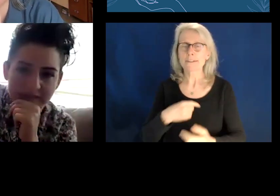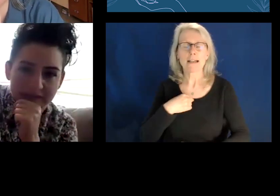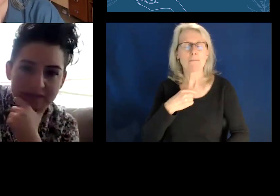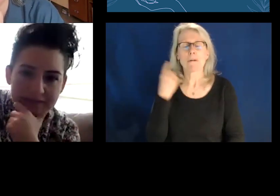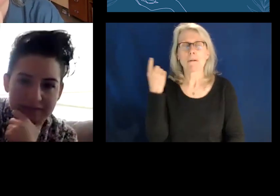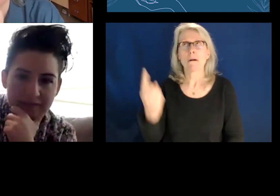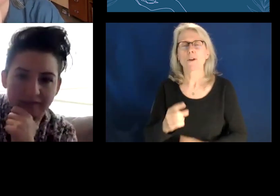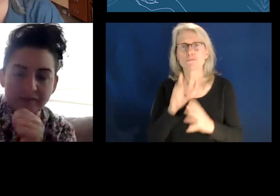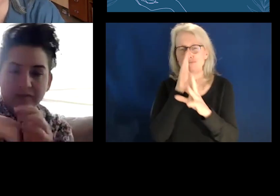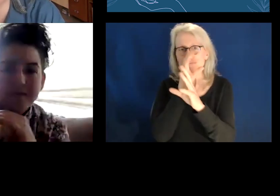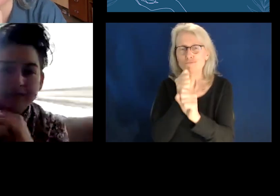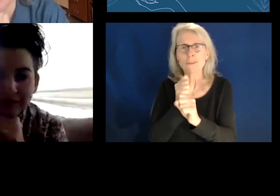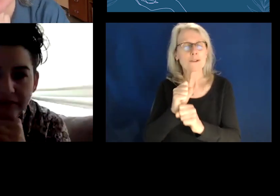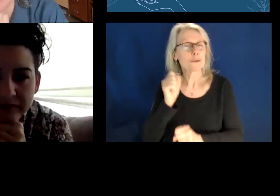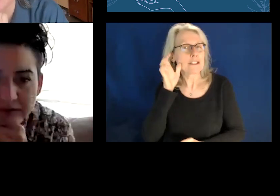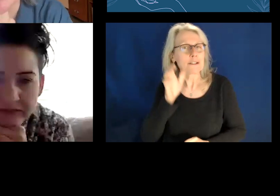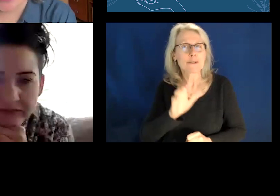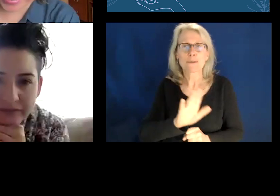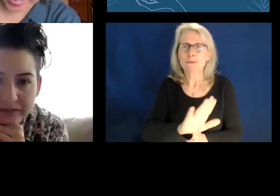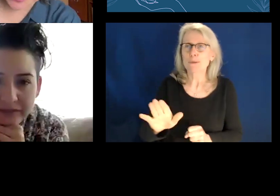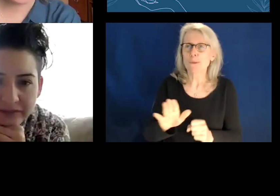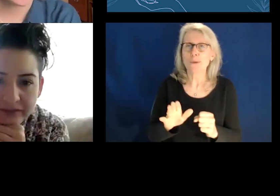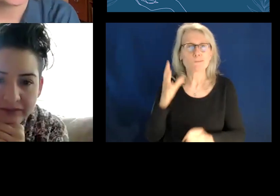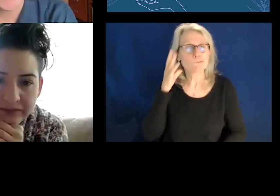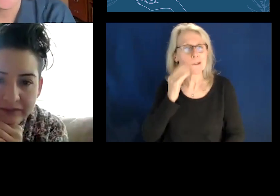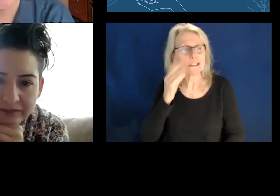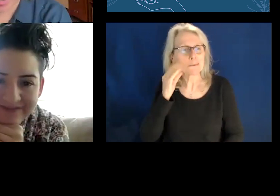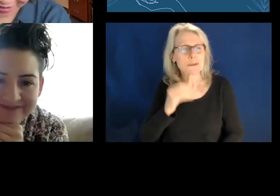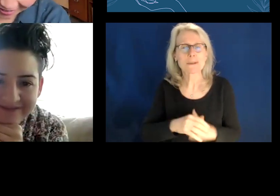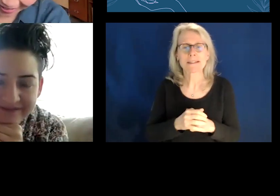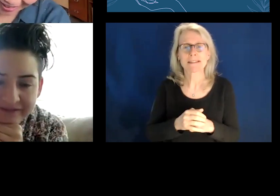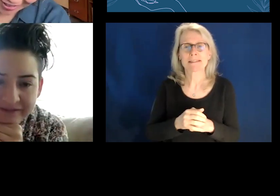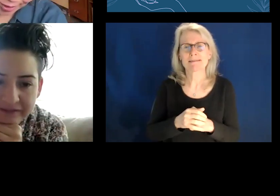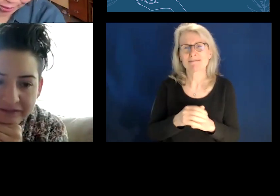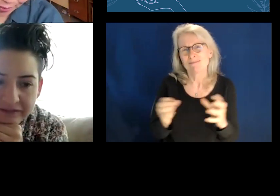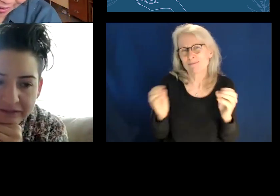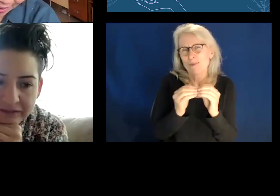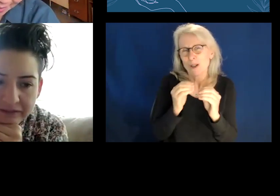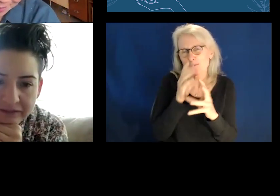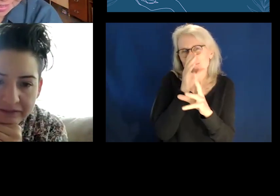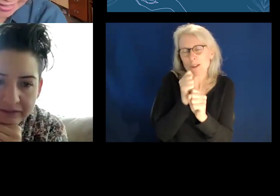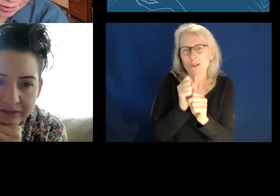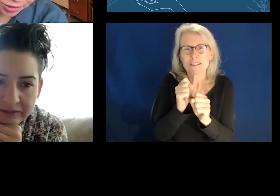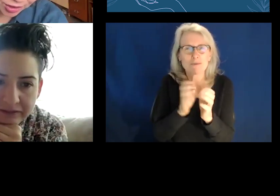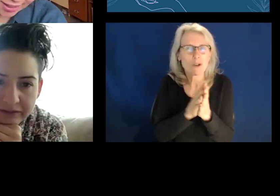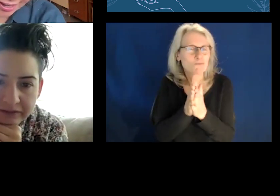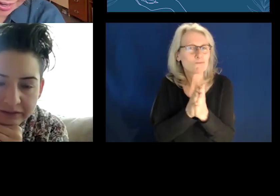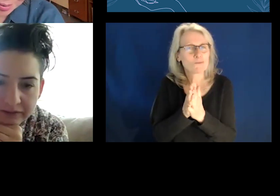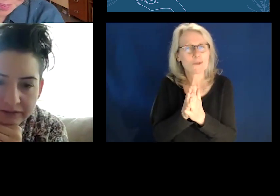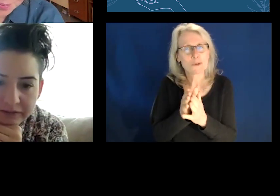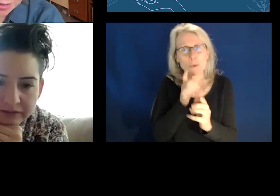anecdotes inside of panels like this, so we get to know you in a fun way to start. So I'm going to ask a